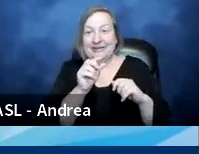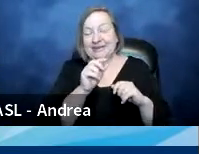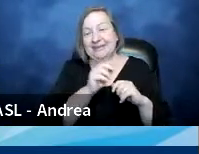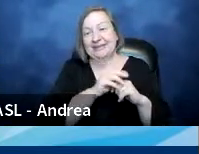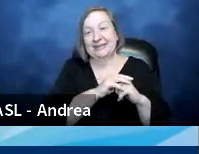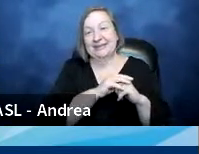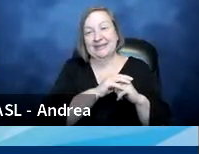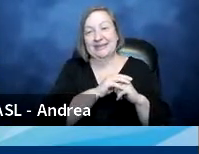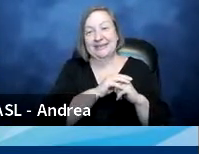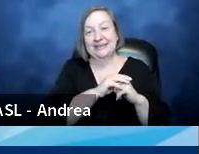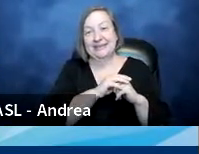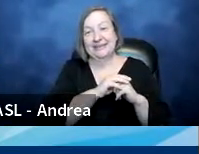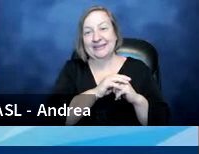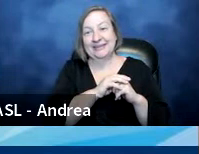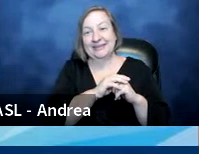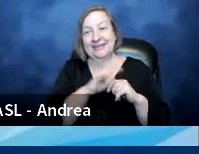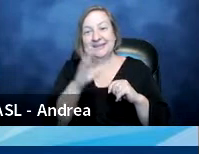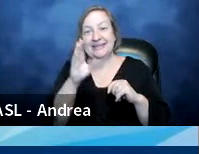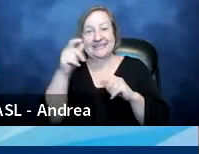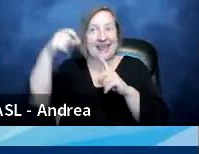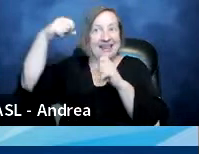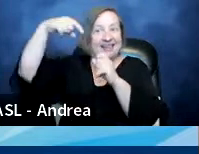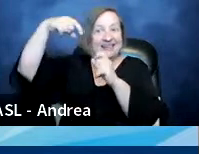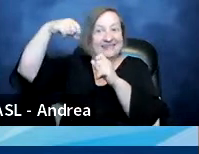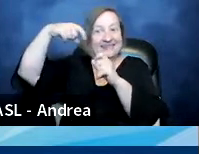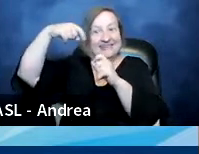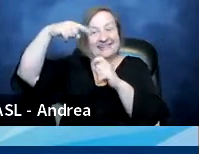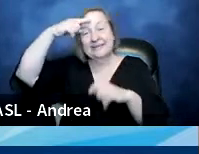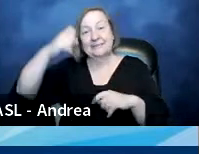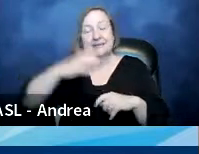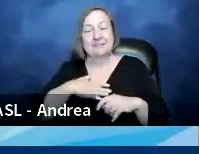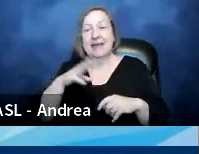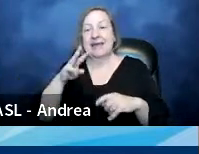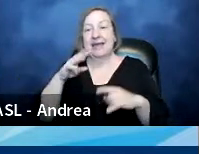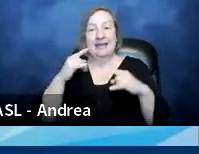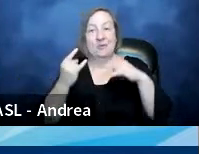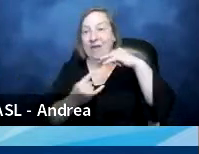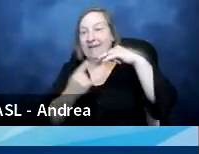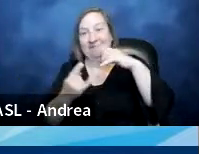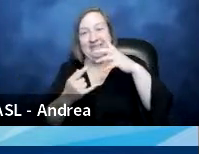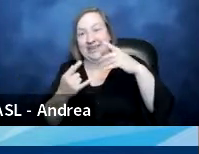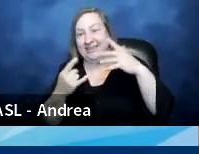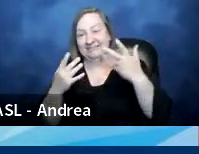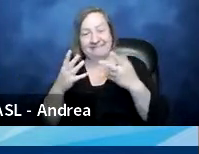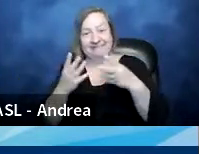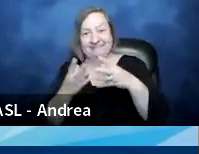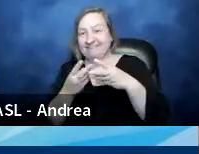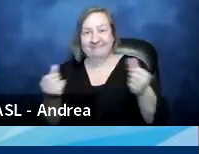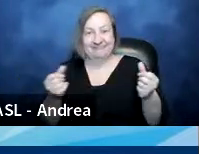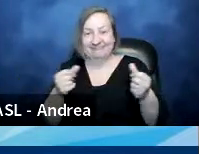of cell reception because my Wi-Fi is out.